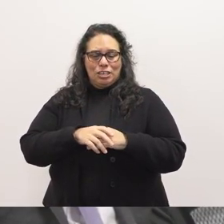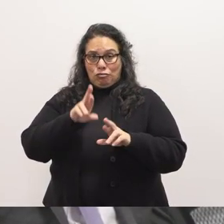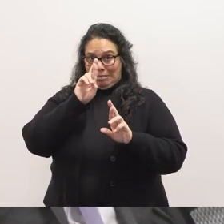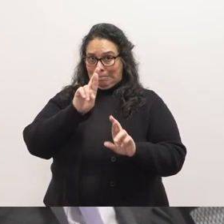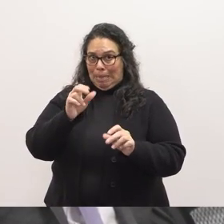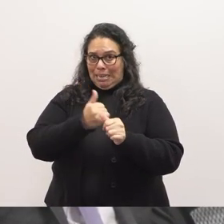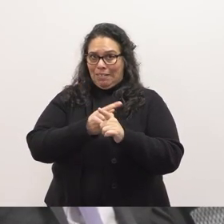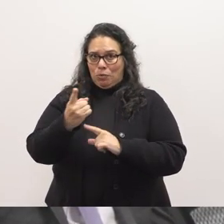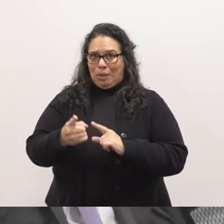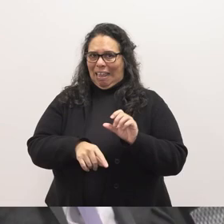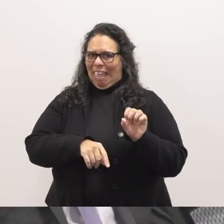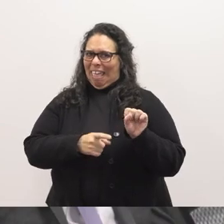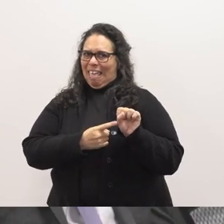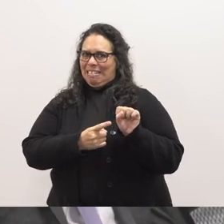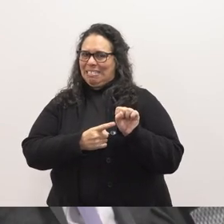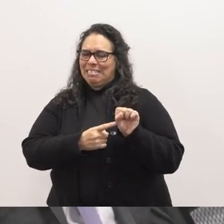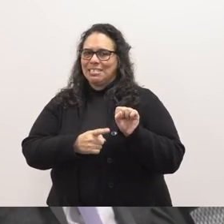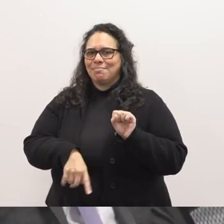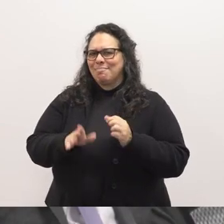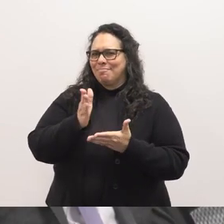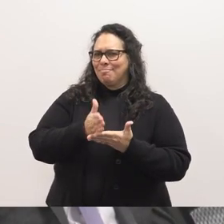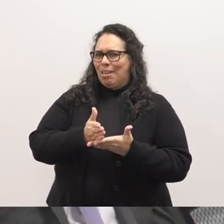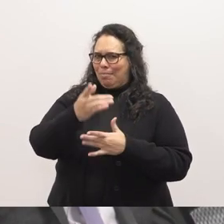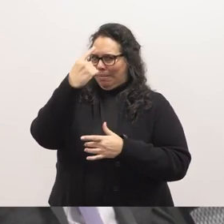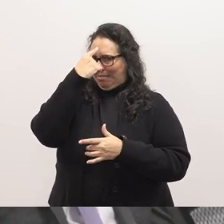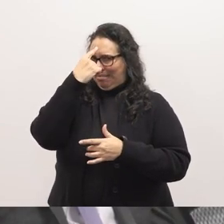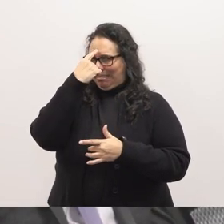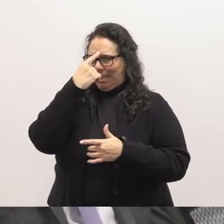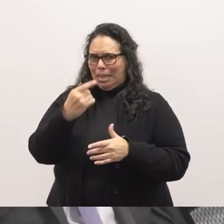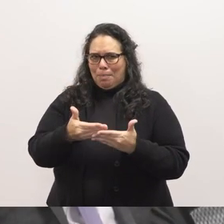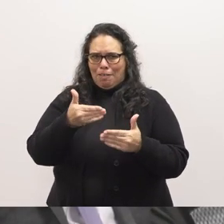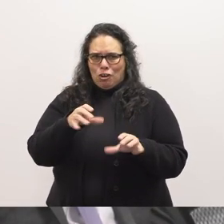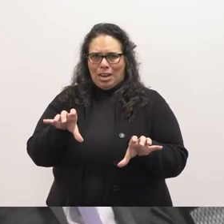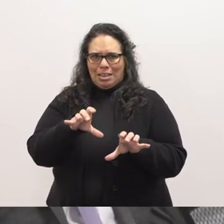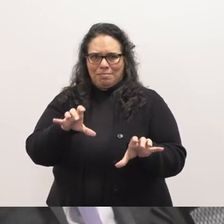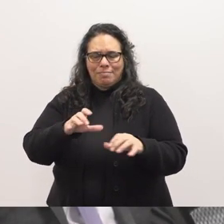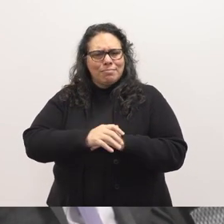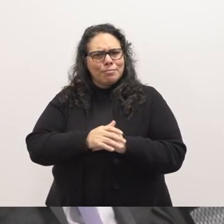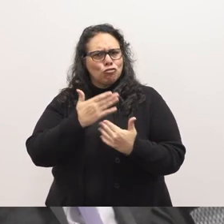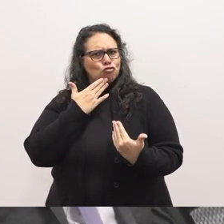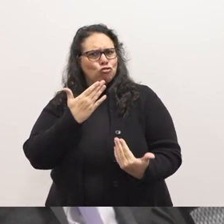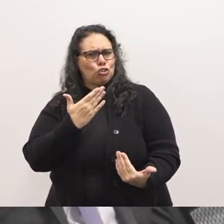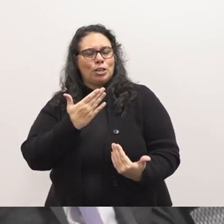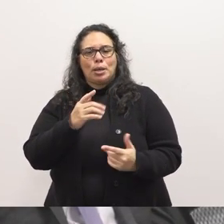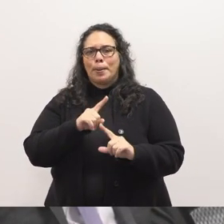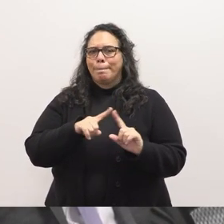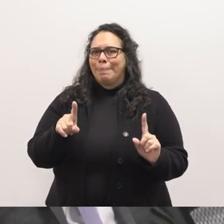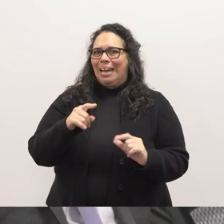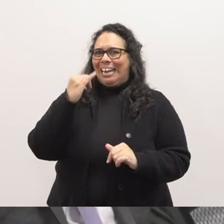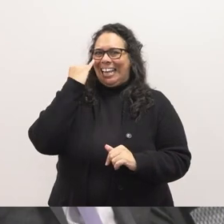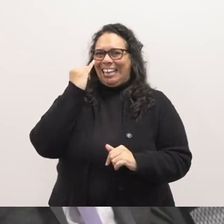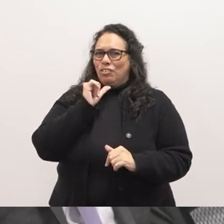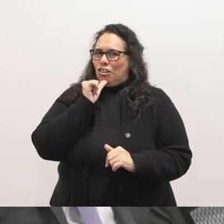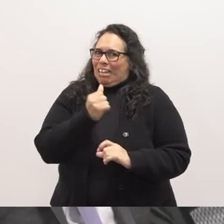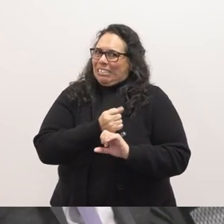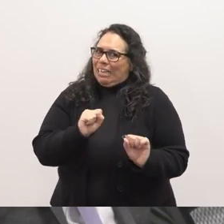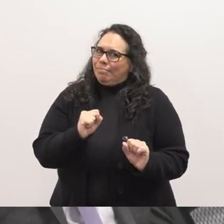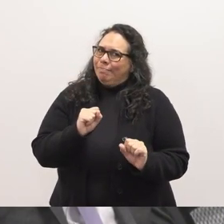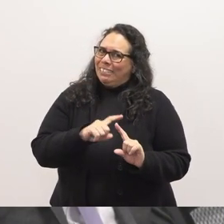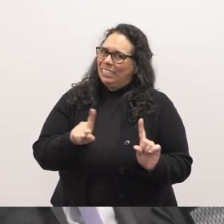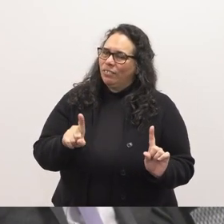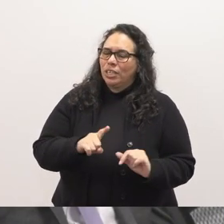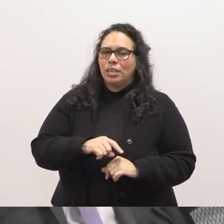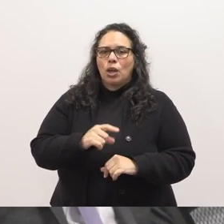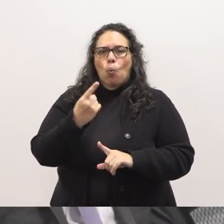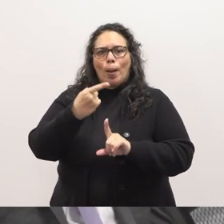Those are great things, but they're hard to do when we're not feeling safe. About a month ago, another fourth grade student said